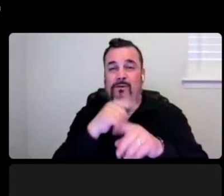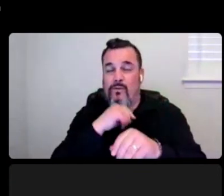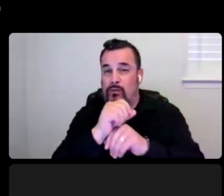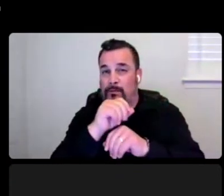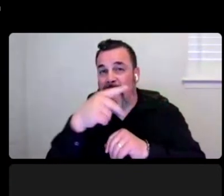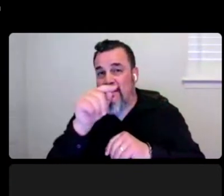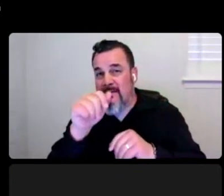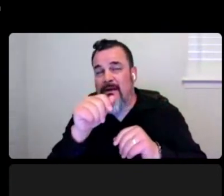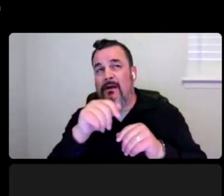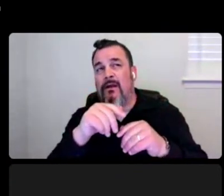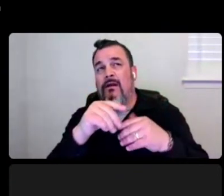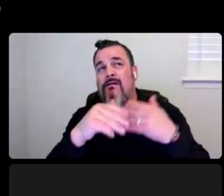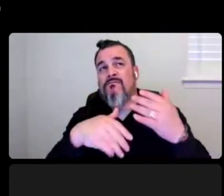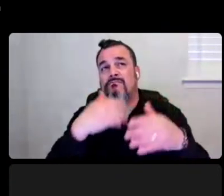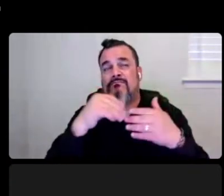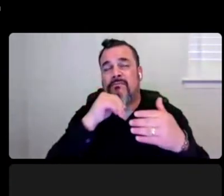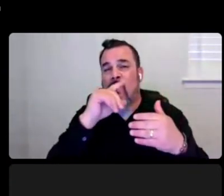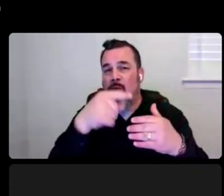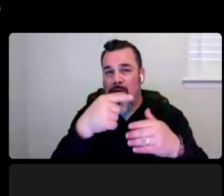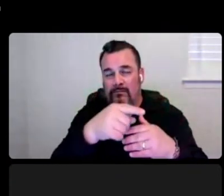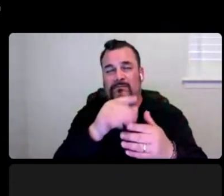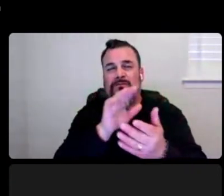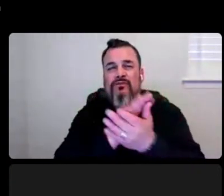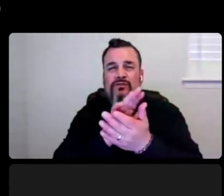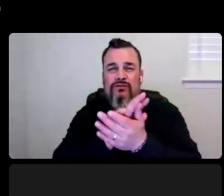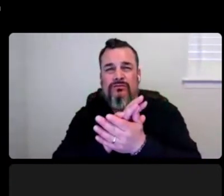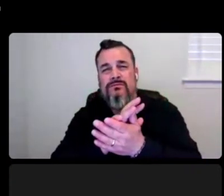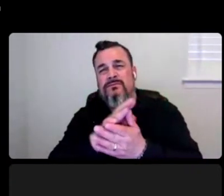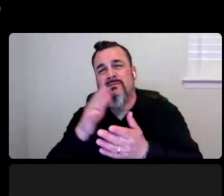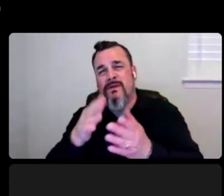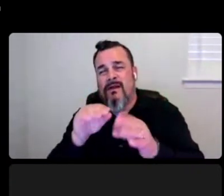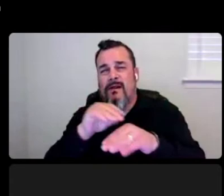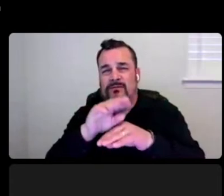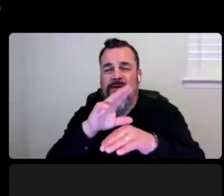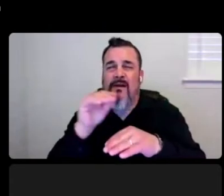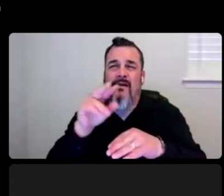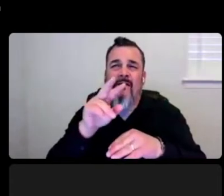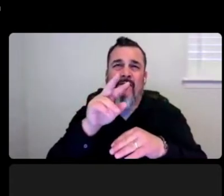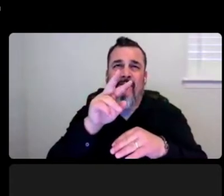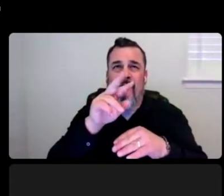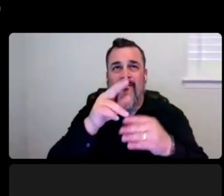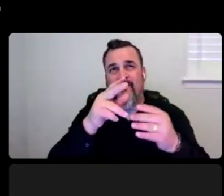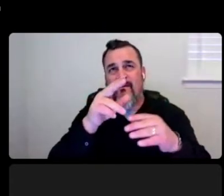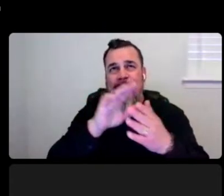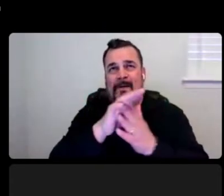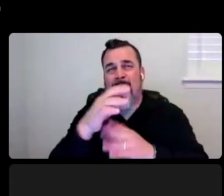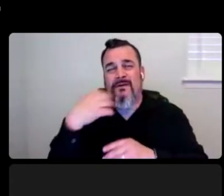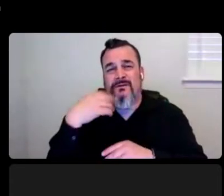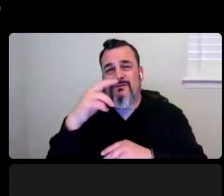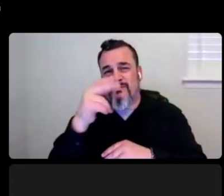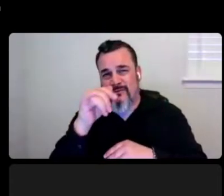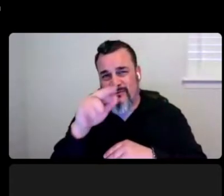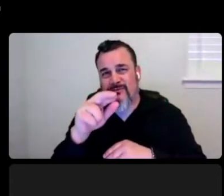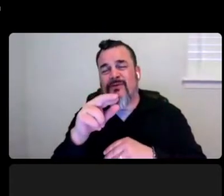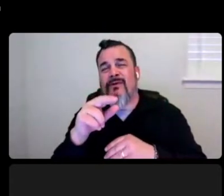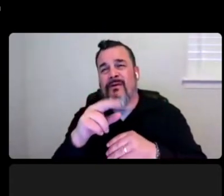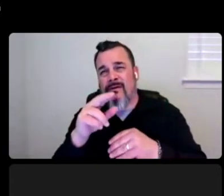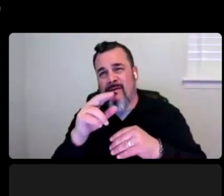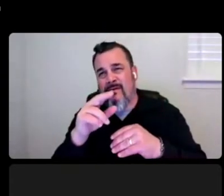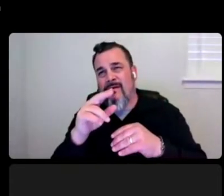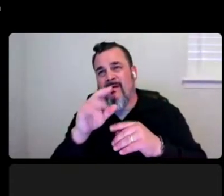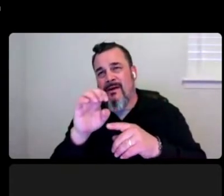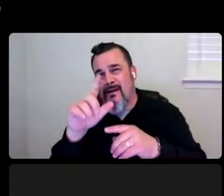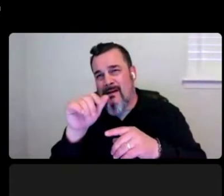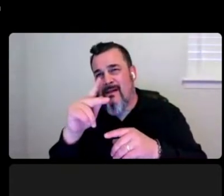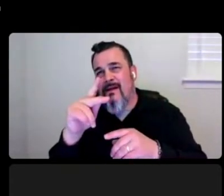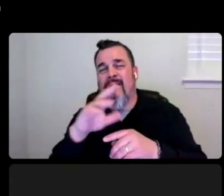and did not just PTA, but school site council, and then became chair of the ELAC there also, and the chair of